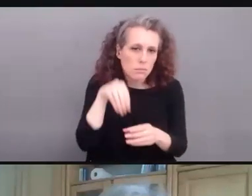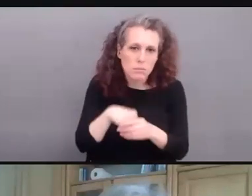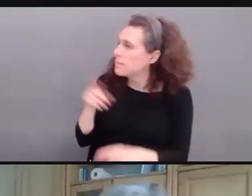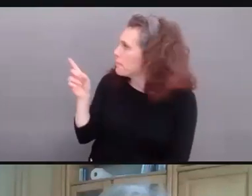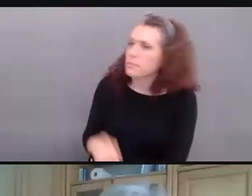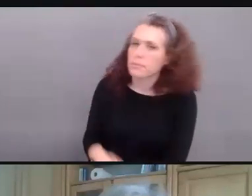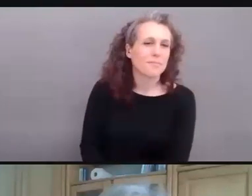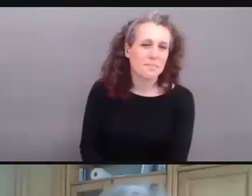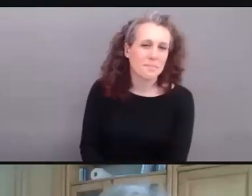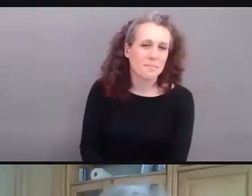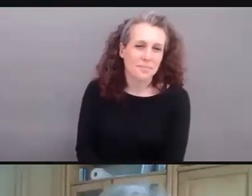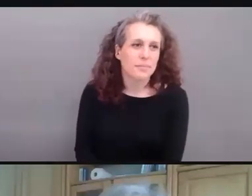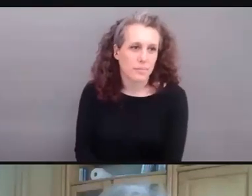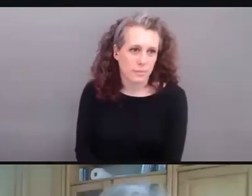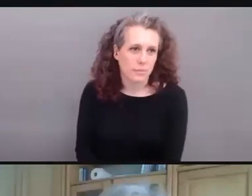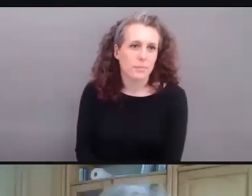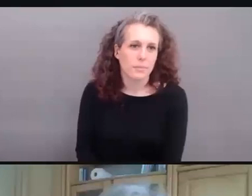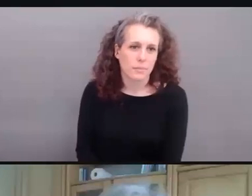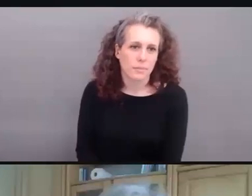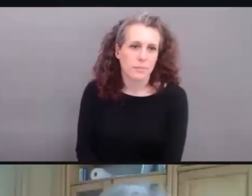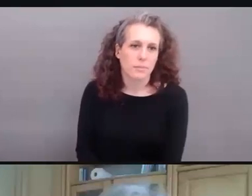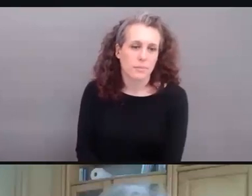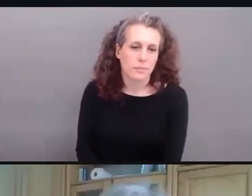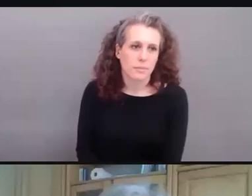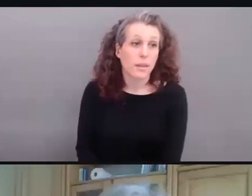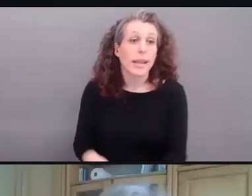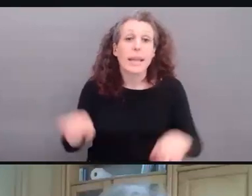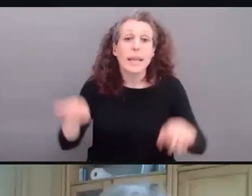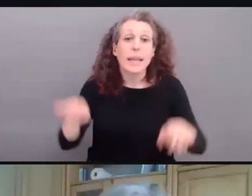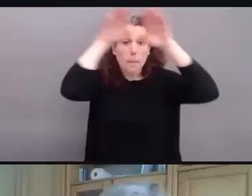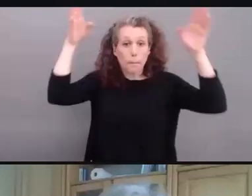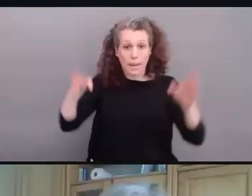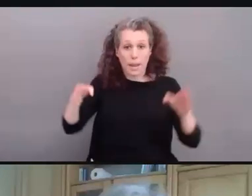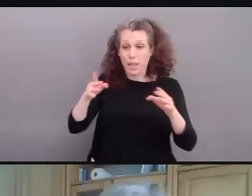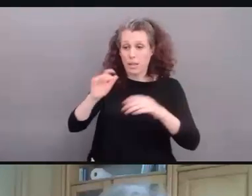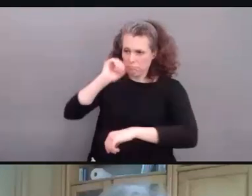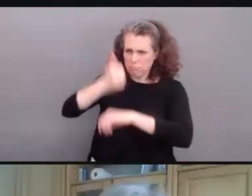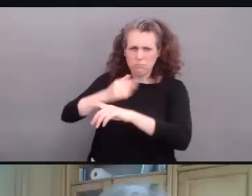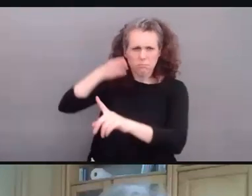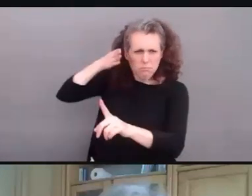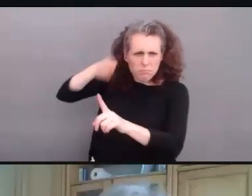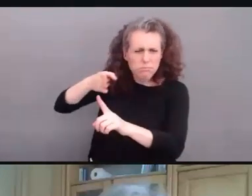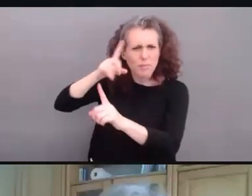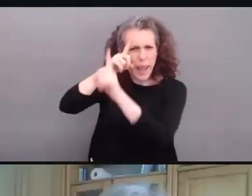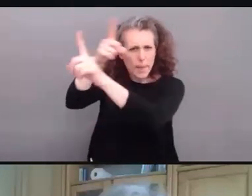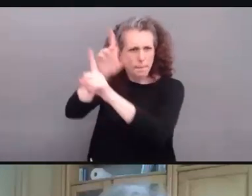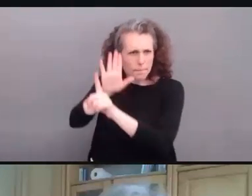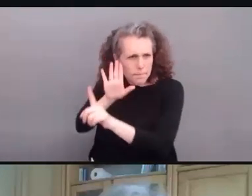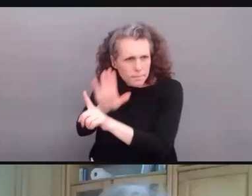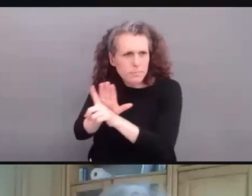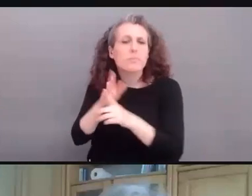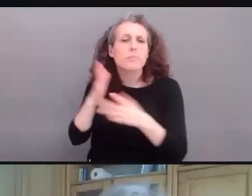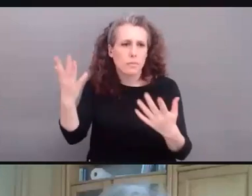When we come to the specific uses of buildings, it's the big section on accommodation, dealing